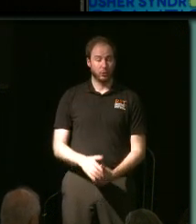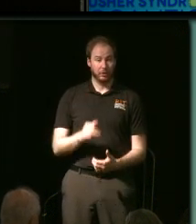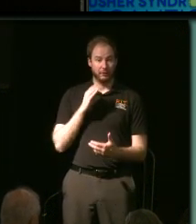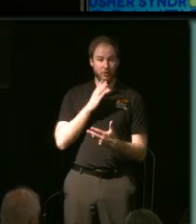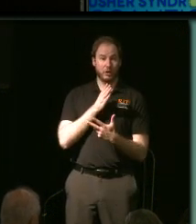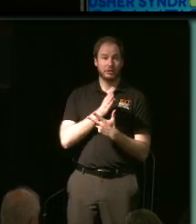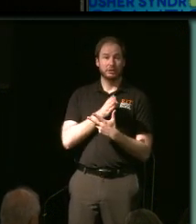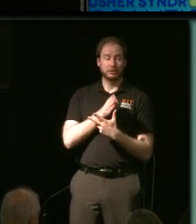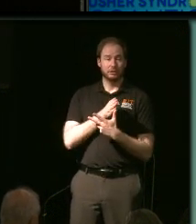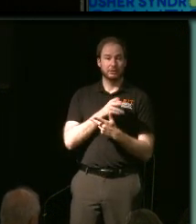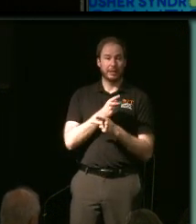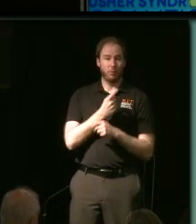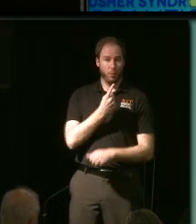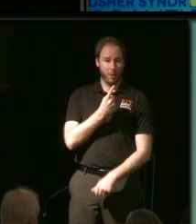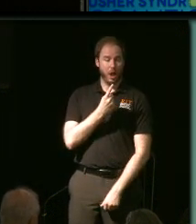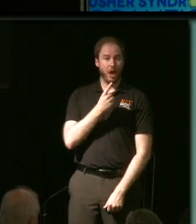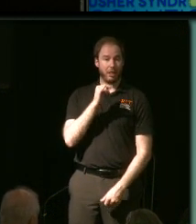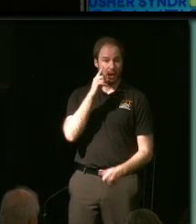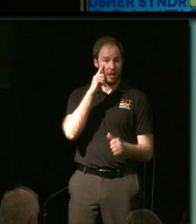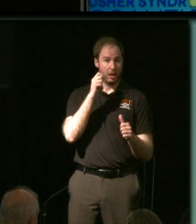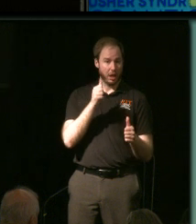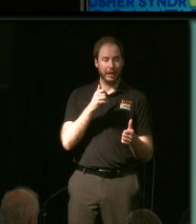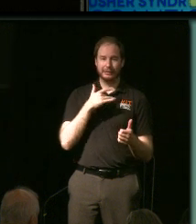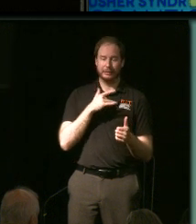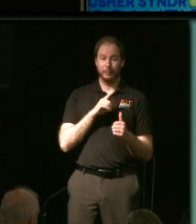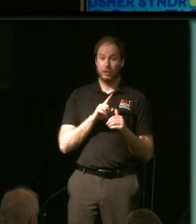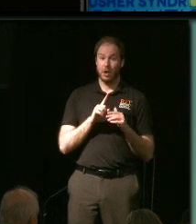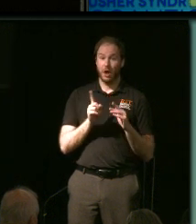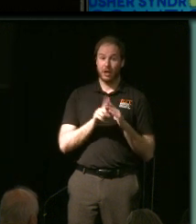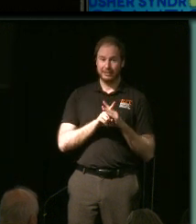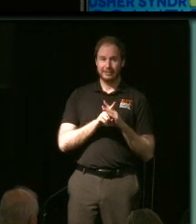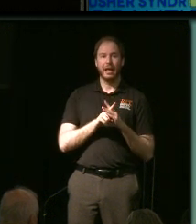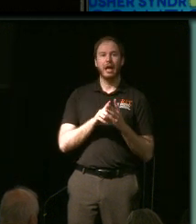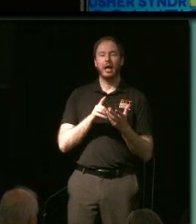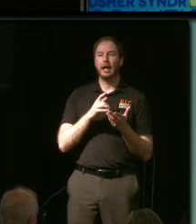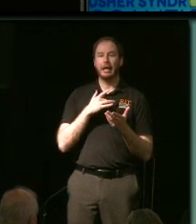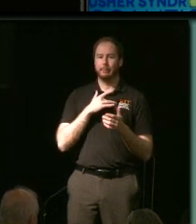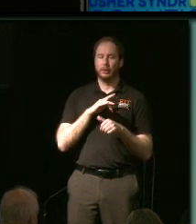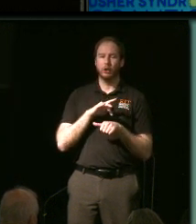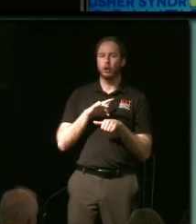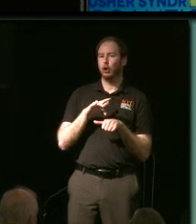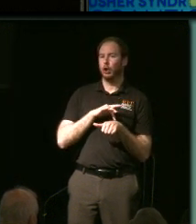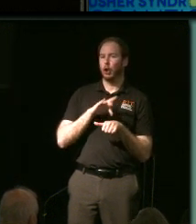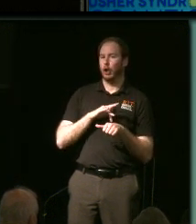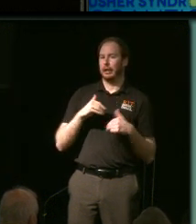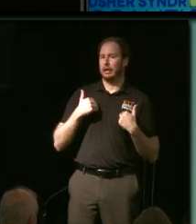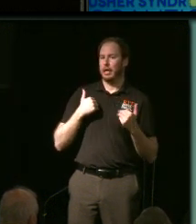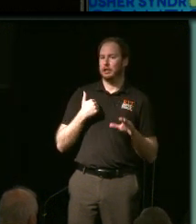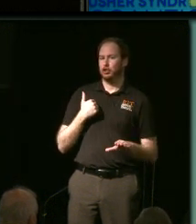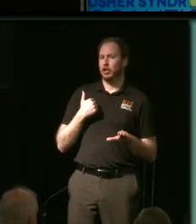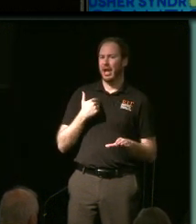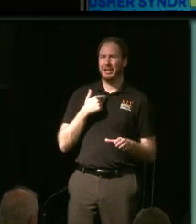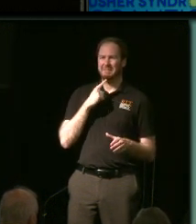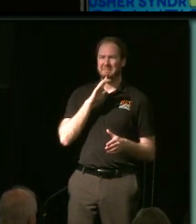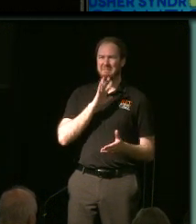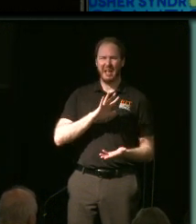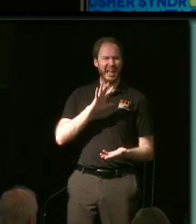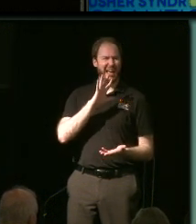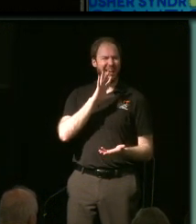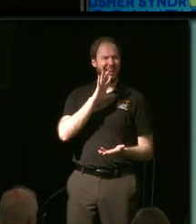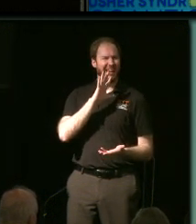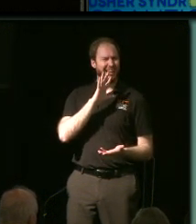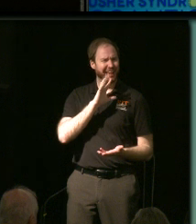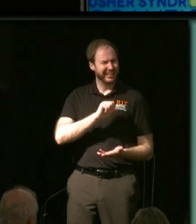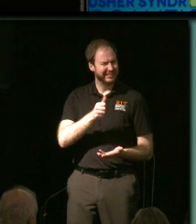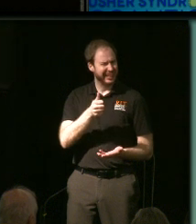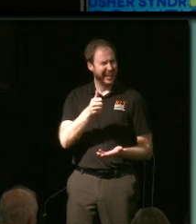with type 1, the onset is typically early adolescence. We usually say around the age